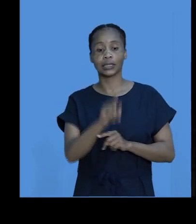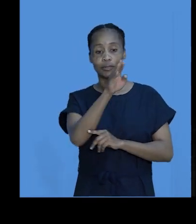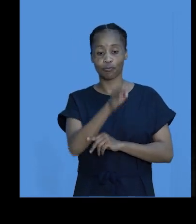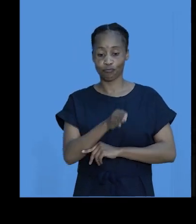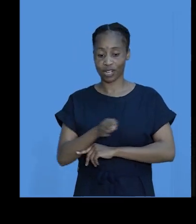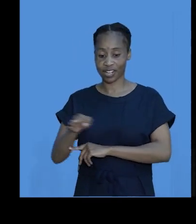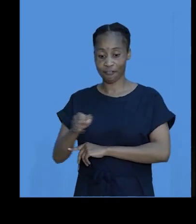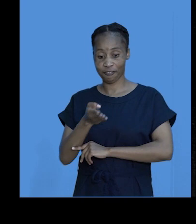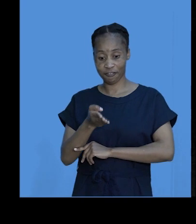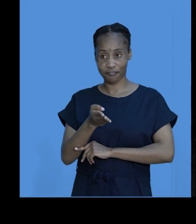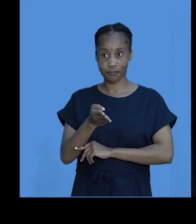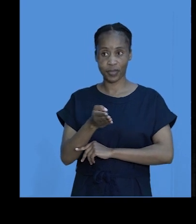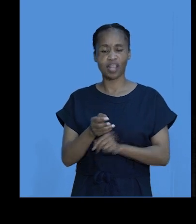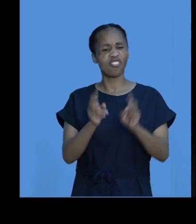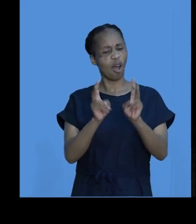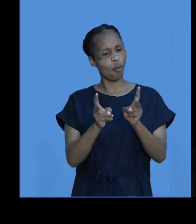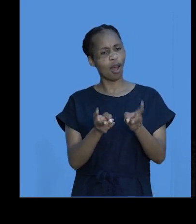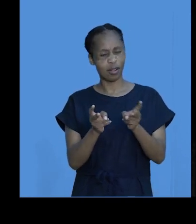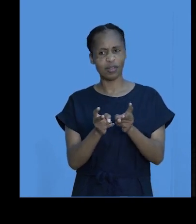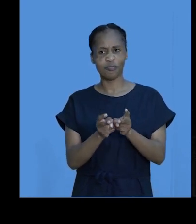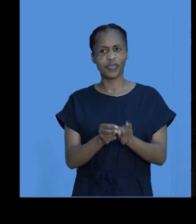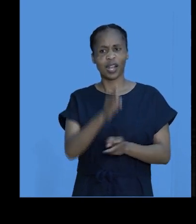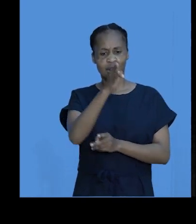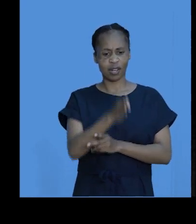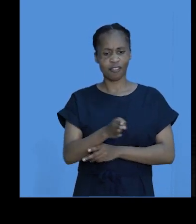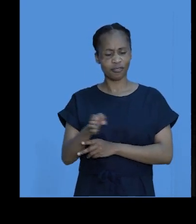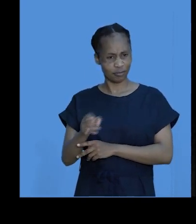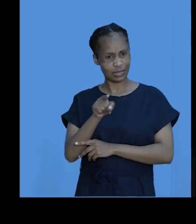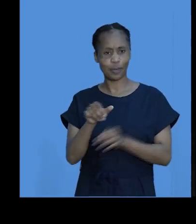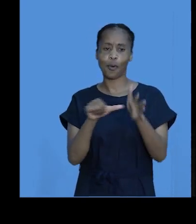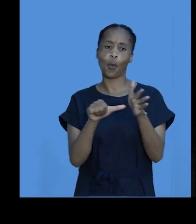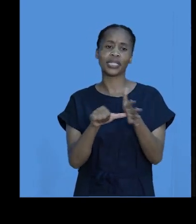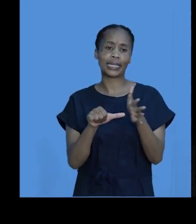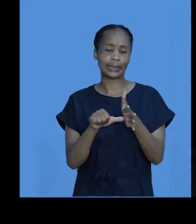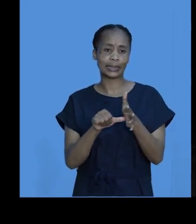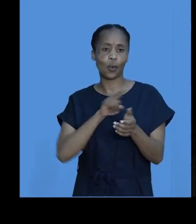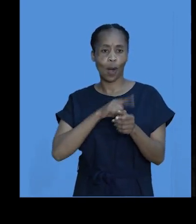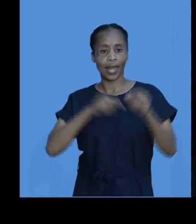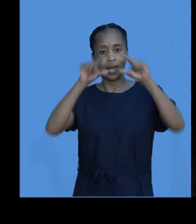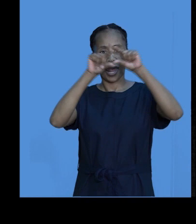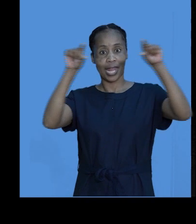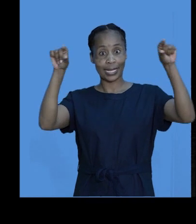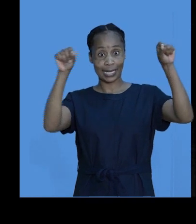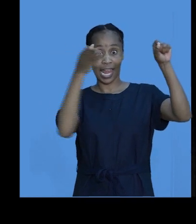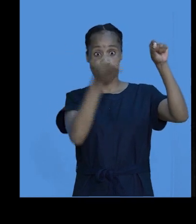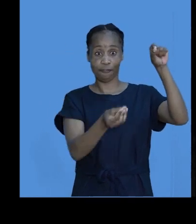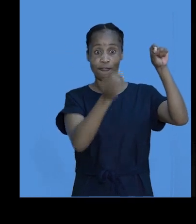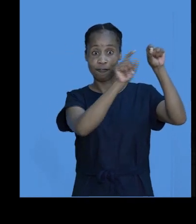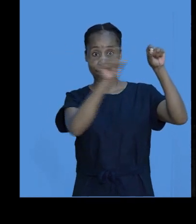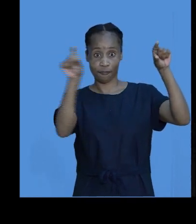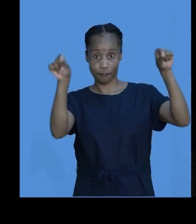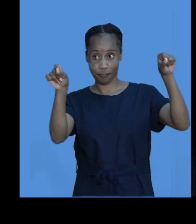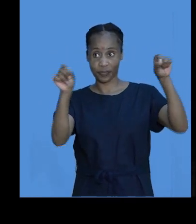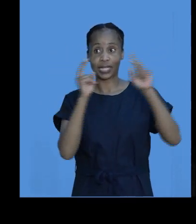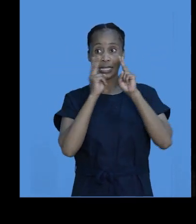we are given a graph, and normally with graphs, the graphs come with a heading. This one says economic loss. As you